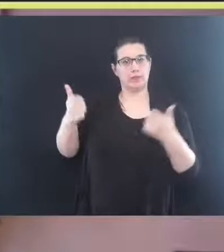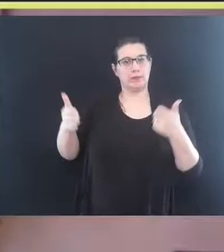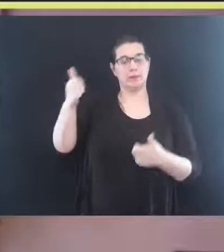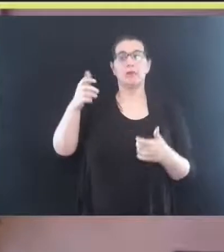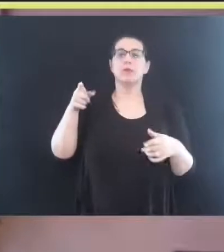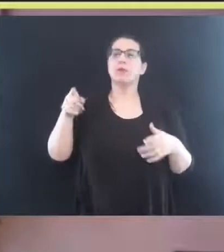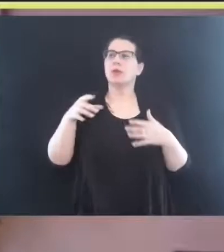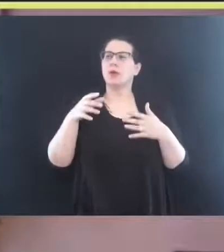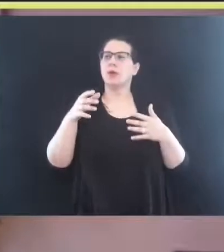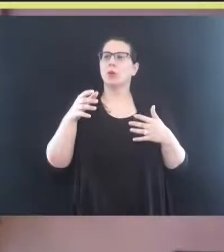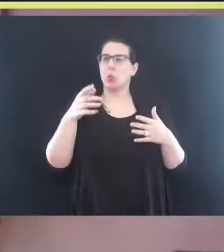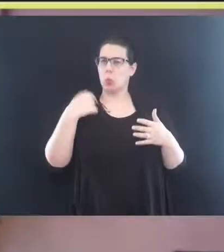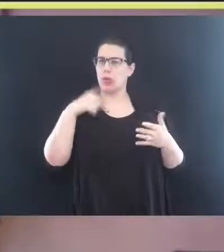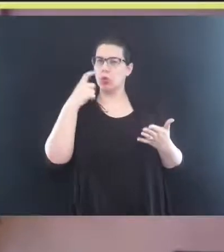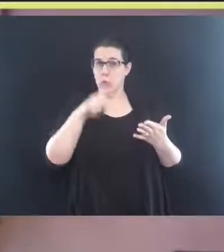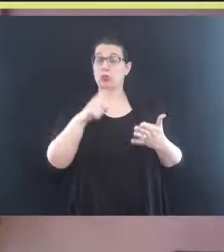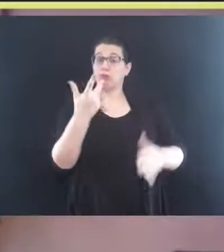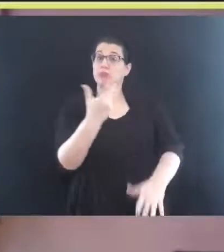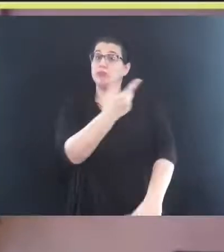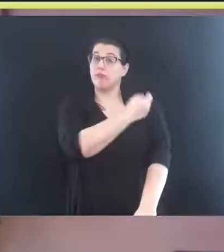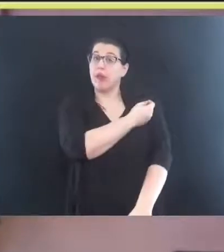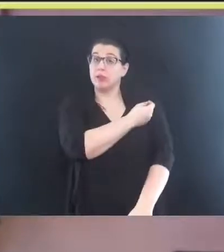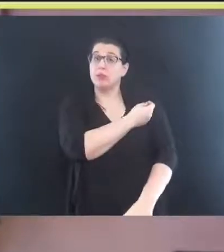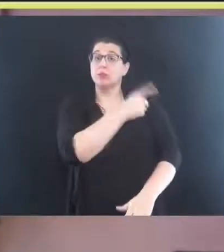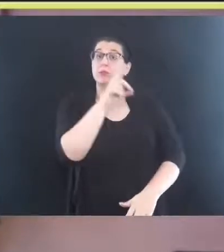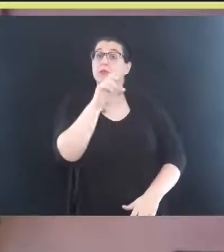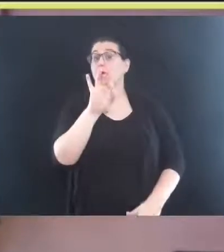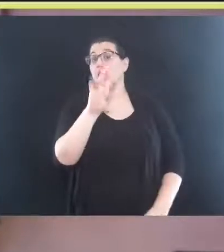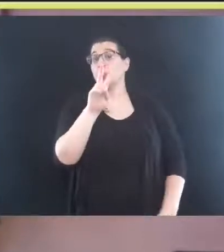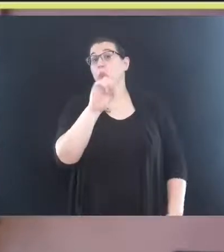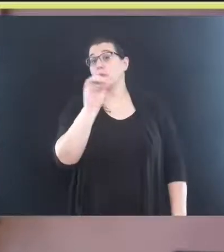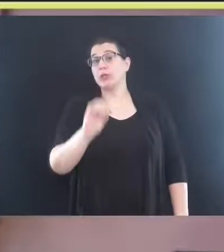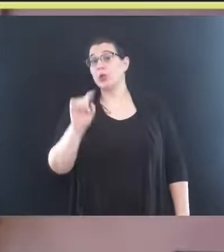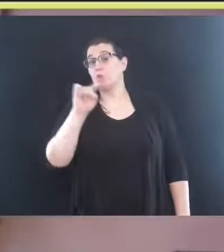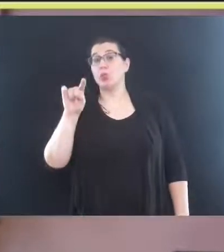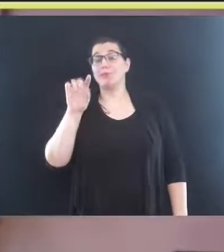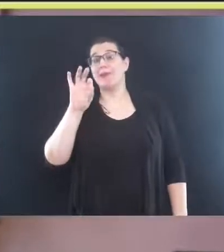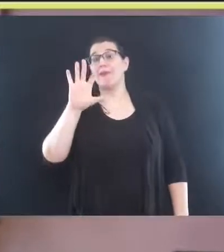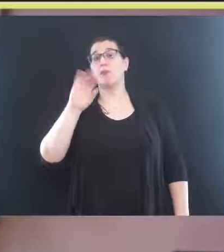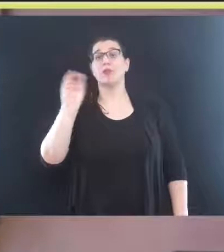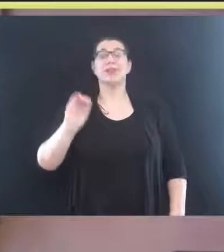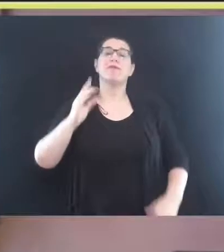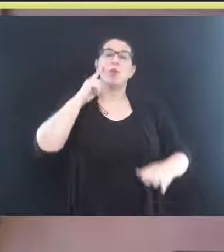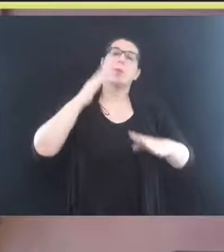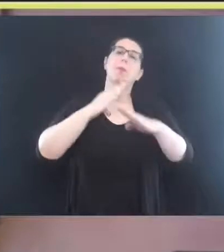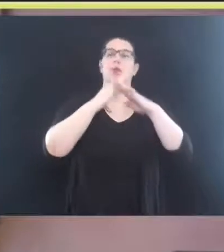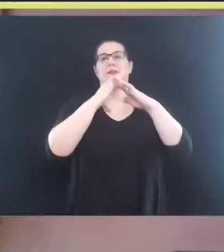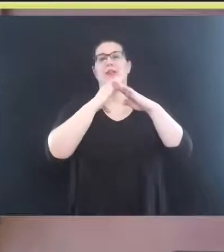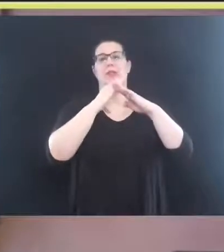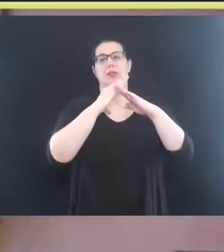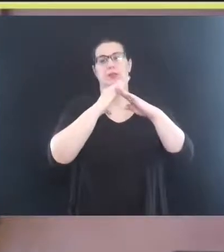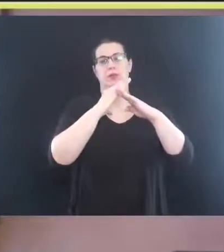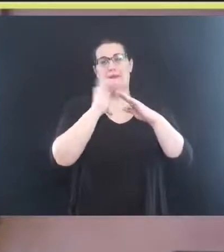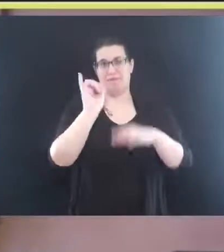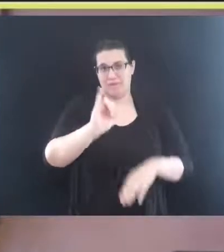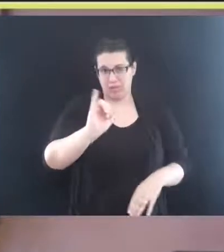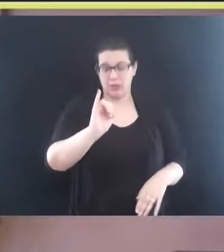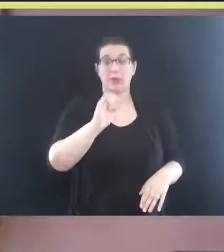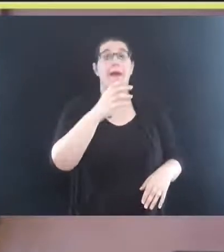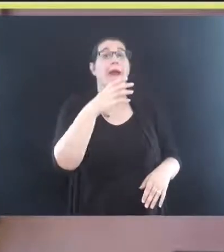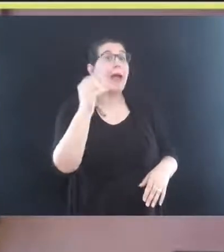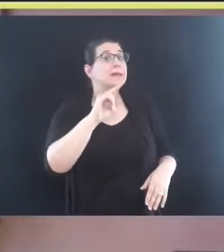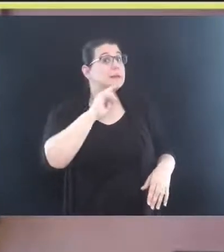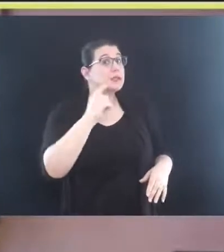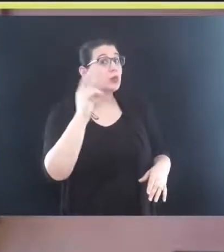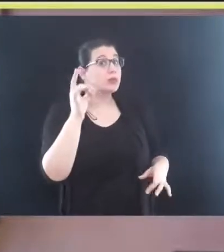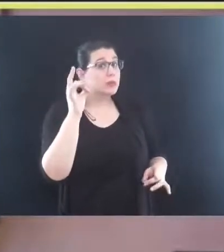92 to 95% capable of blocking infection, not only severe disease, but infection. And then over